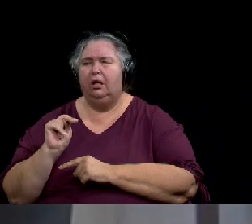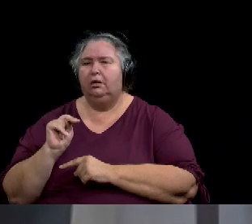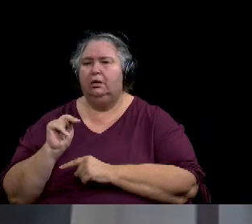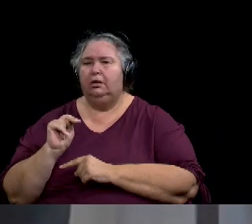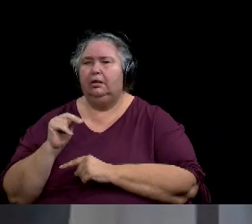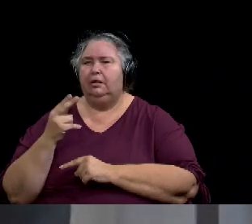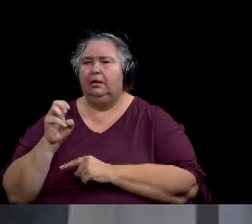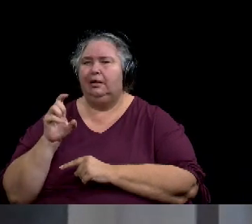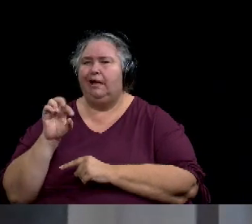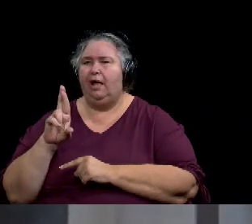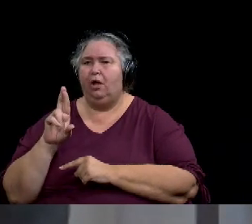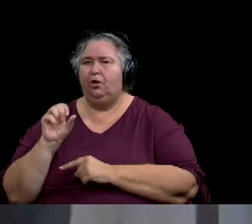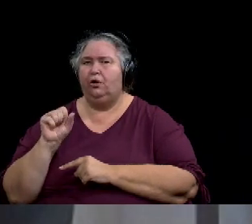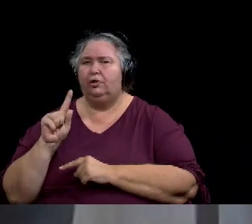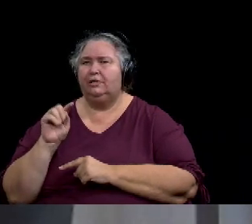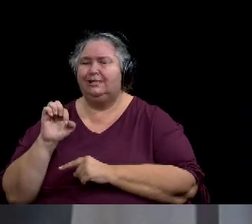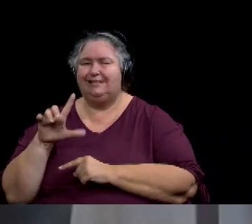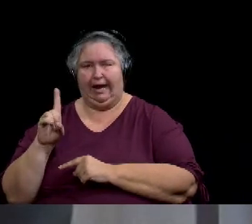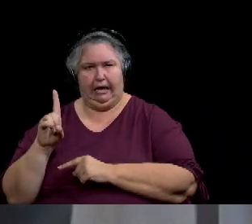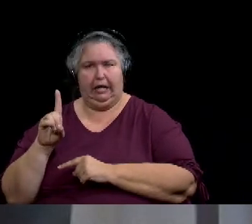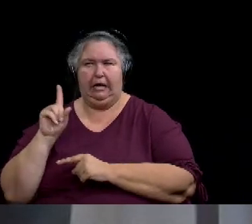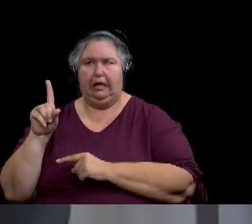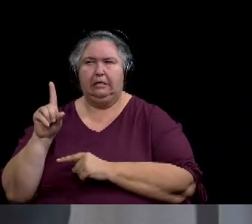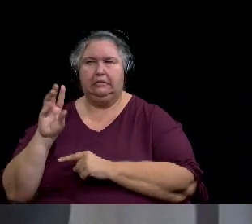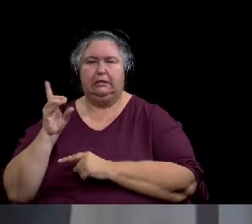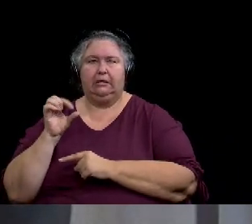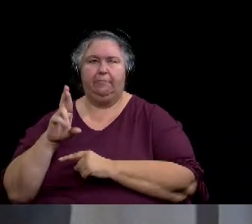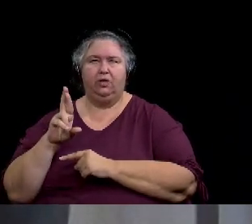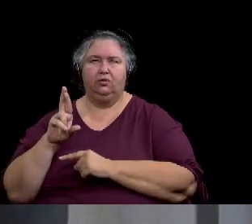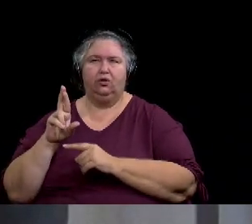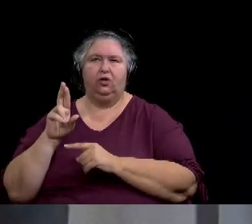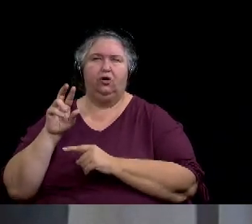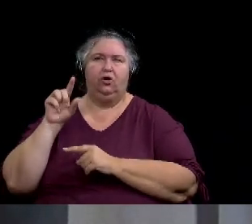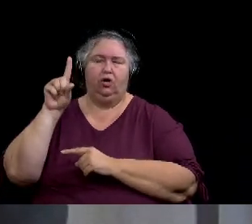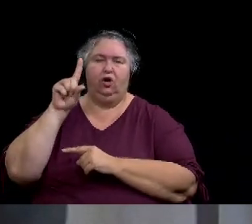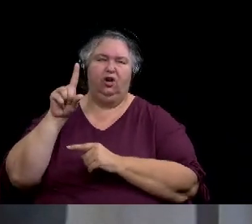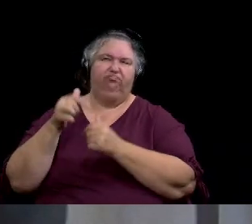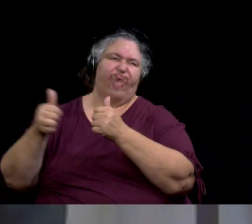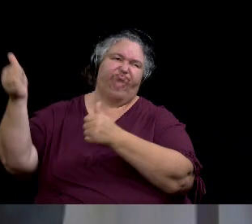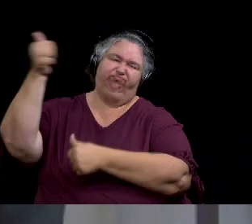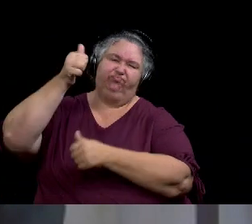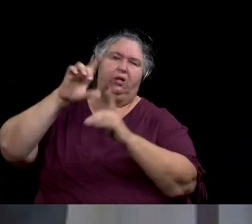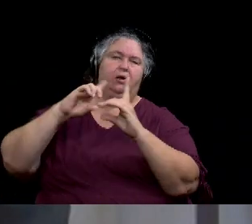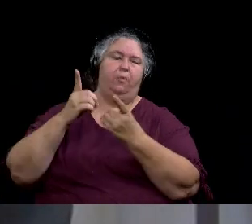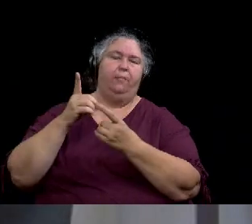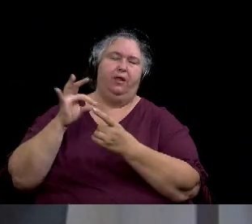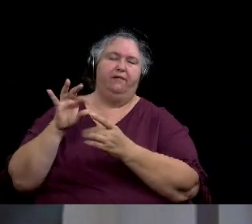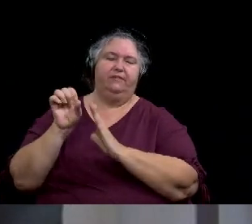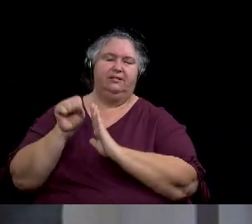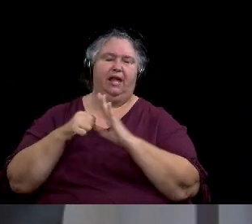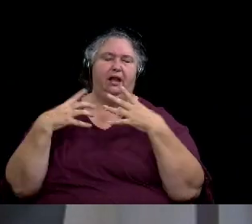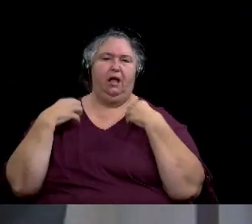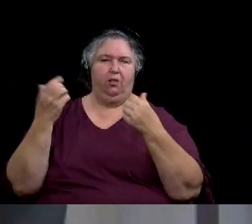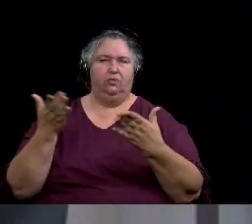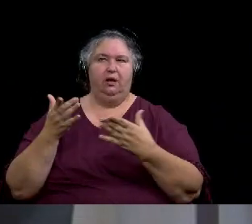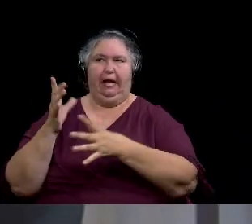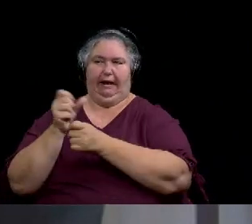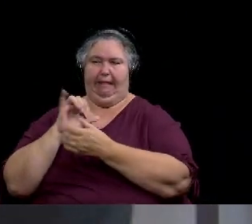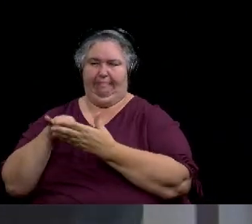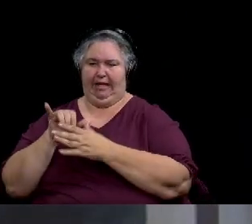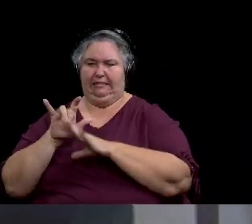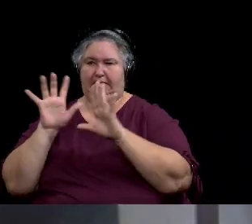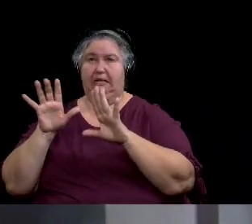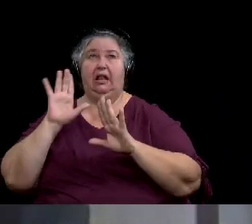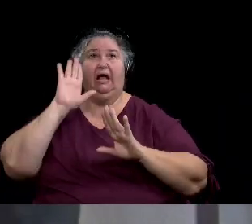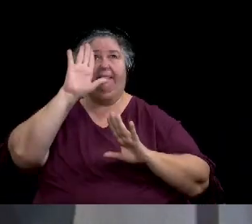Hellerstedt. He's the commissioner of the Department of State Health Services. I got that on Sunday afternoon, that in their calculation,